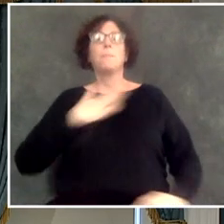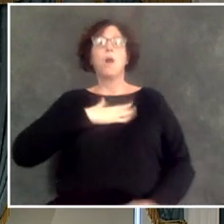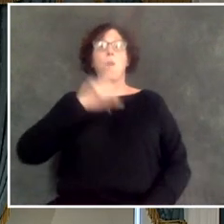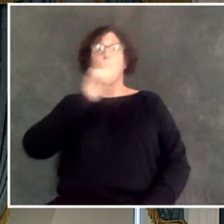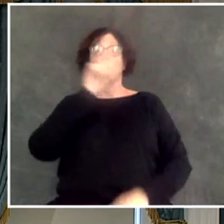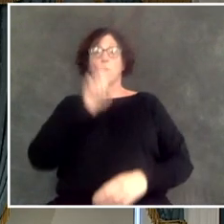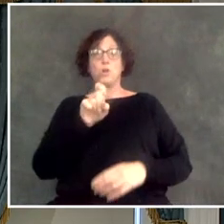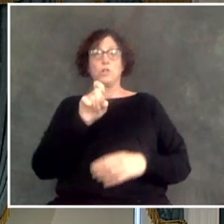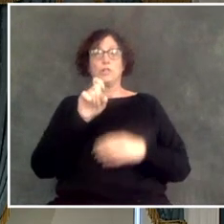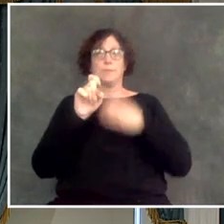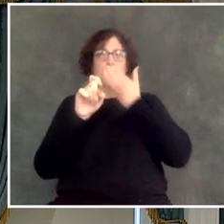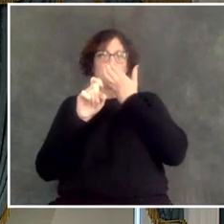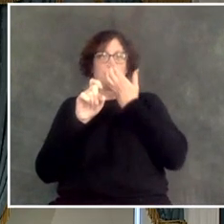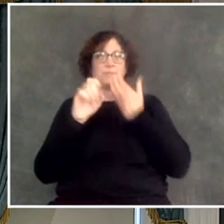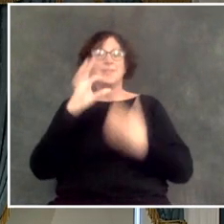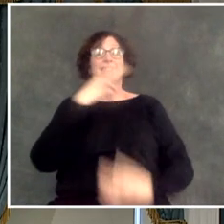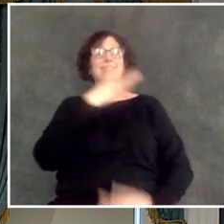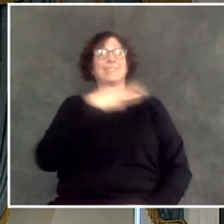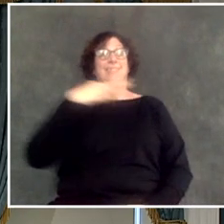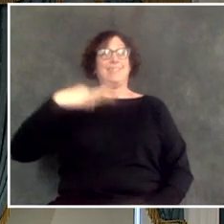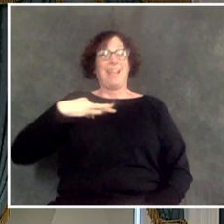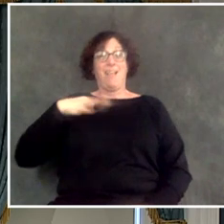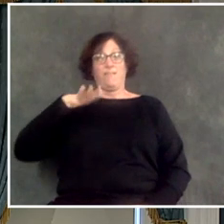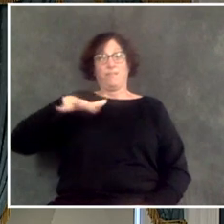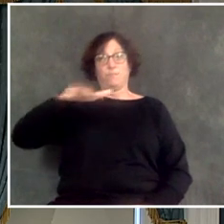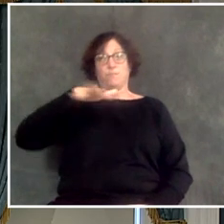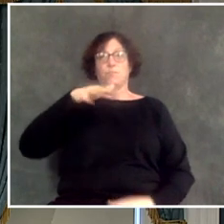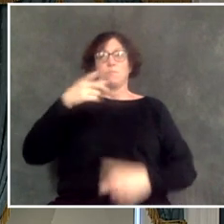out. I'm just wondering